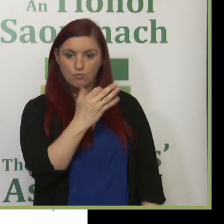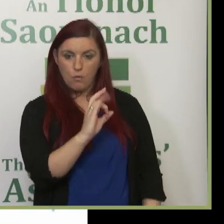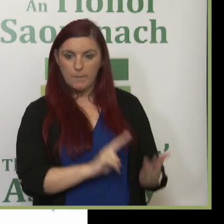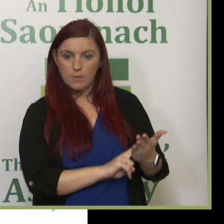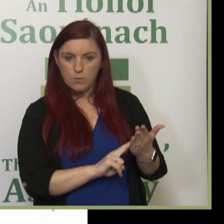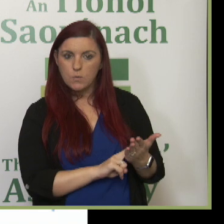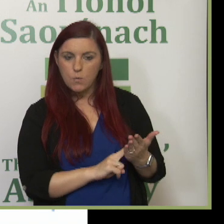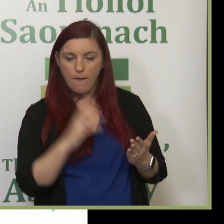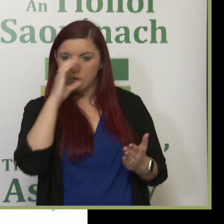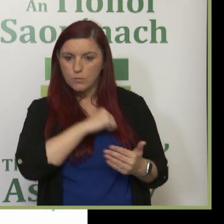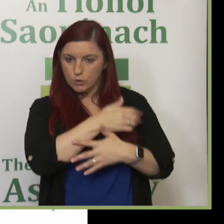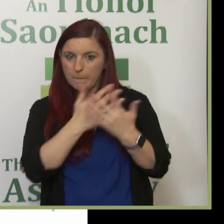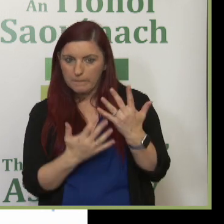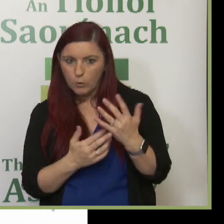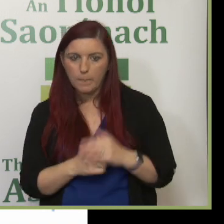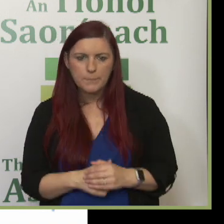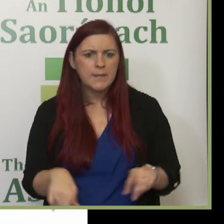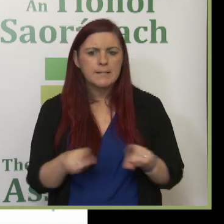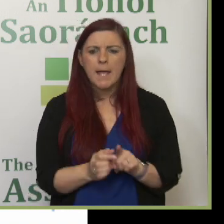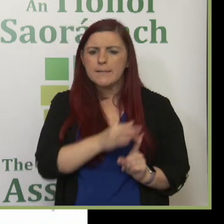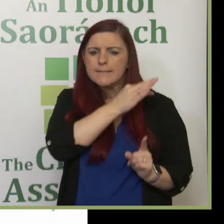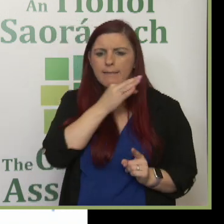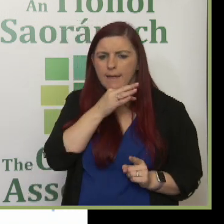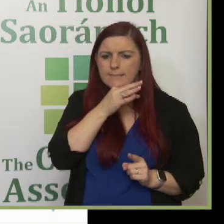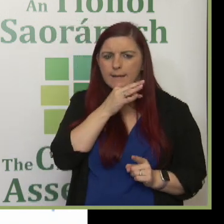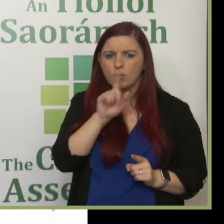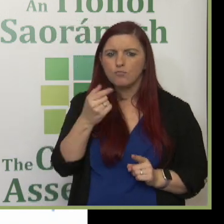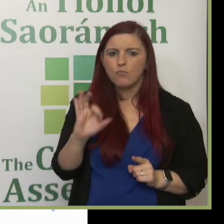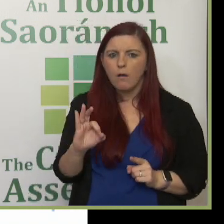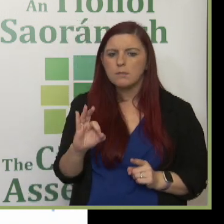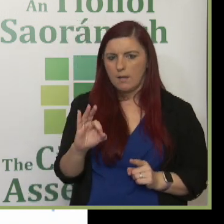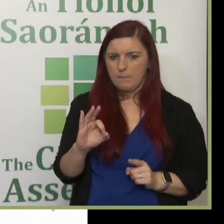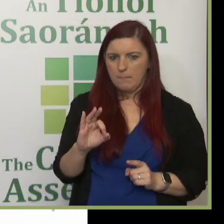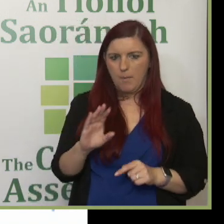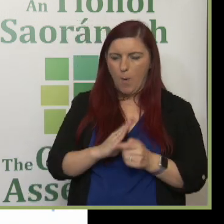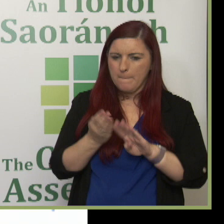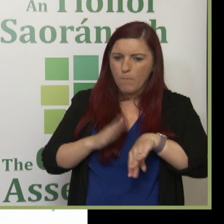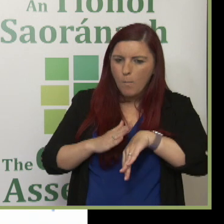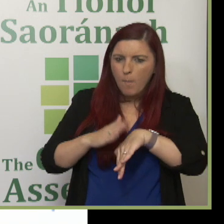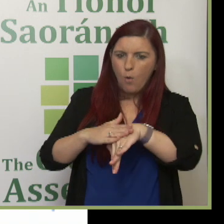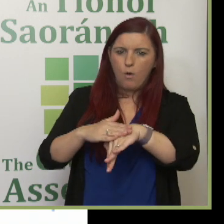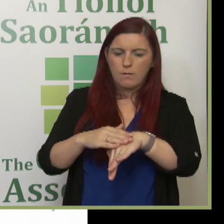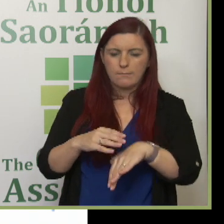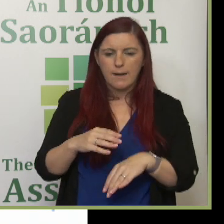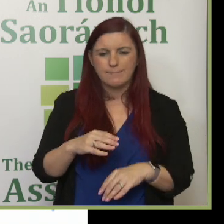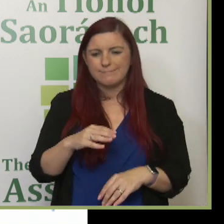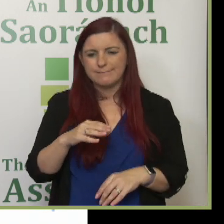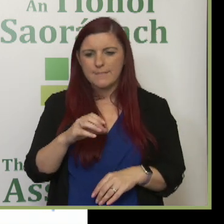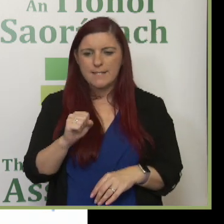happened over the last decade or so is that synthetic drugs have become much more important and create new challenges for drug control